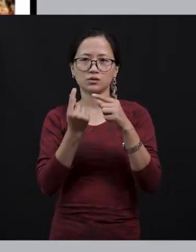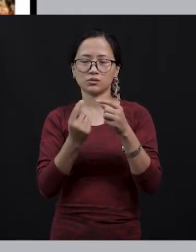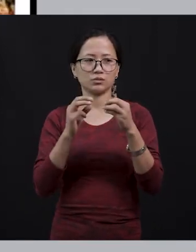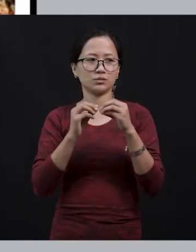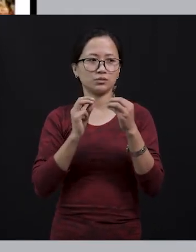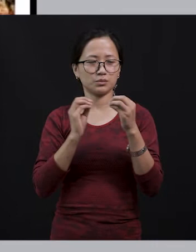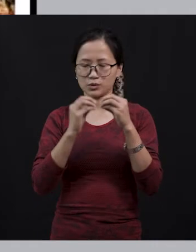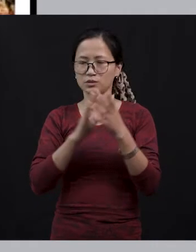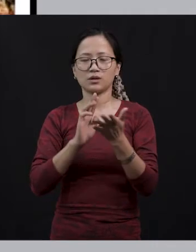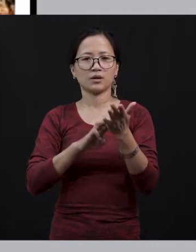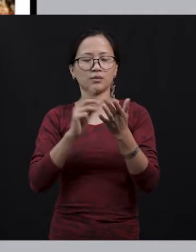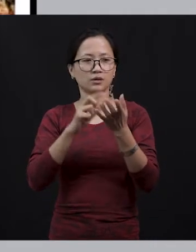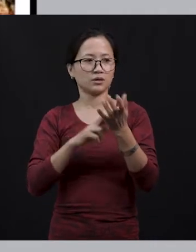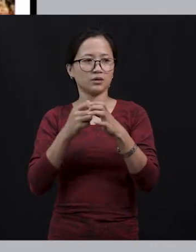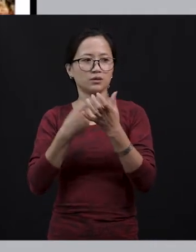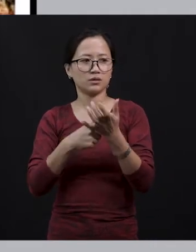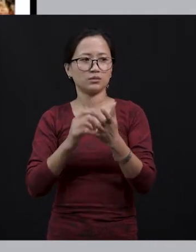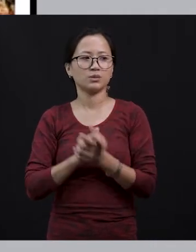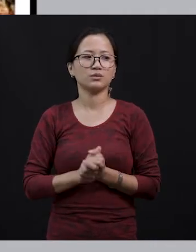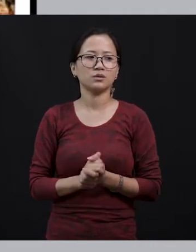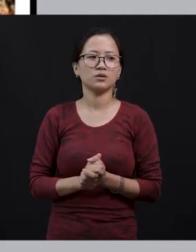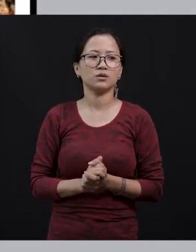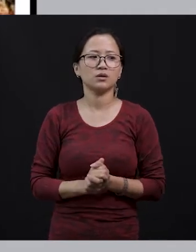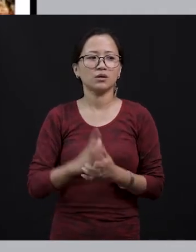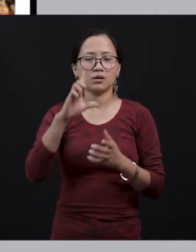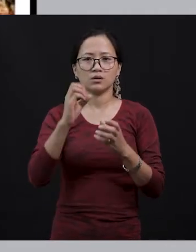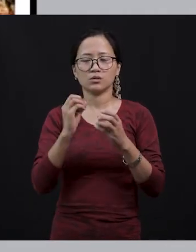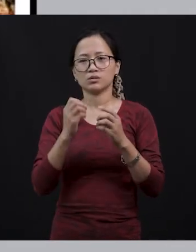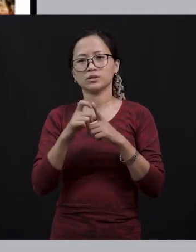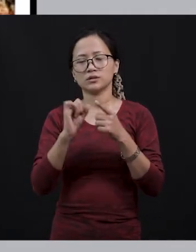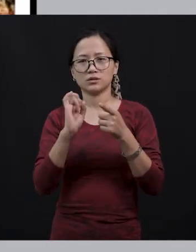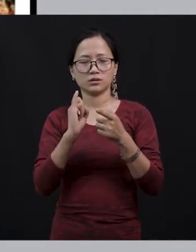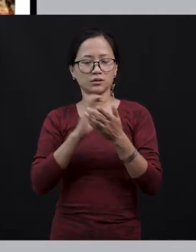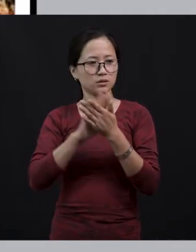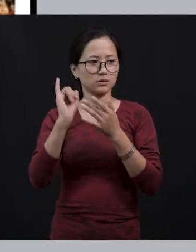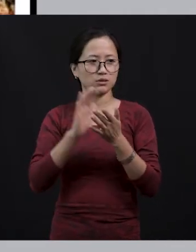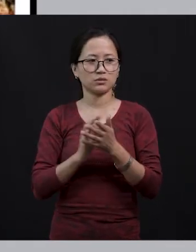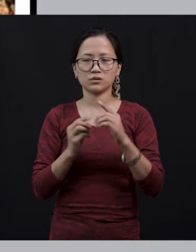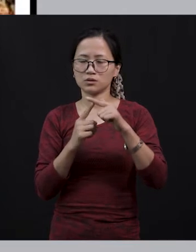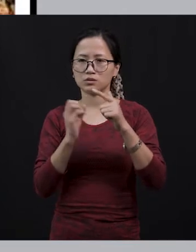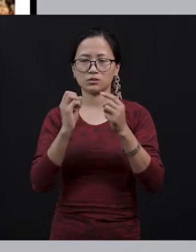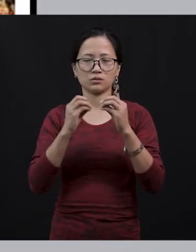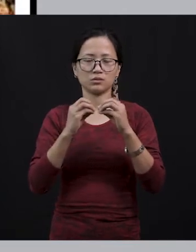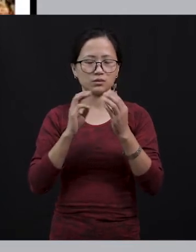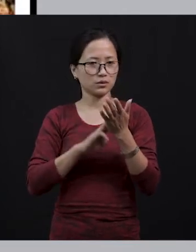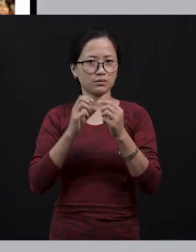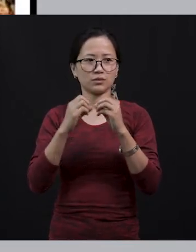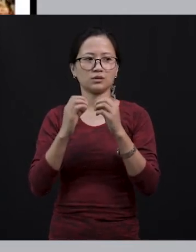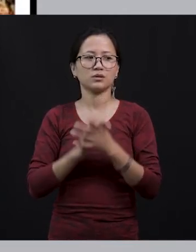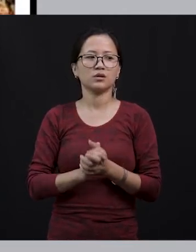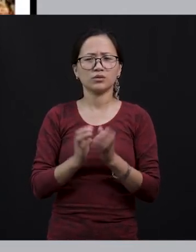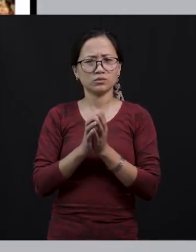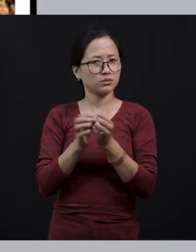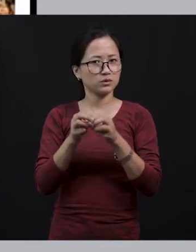Mislam Masjid, that is a very famous masjid in Delhi, then Lodi Tomb and Firoz Shah Kotla. So even now we have Firoz Shah